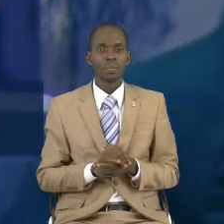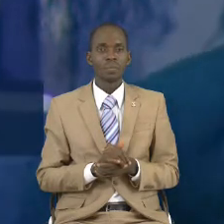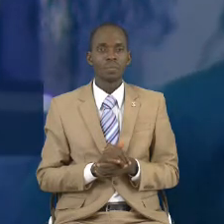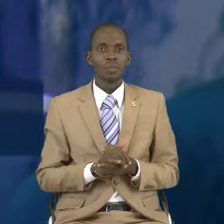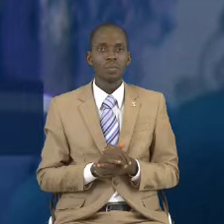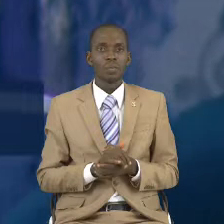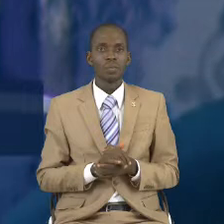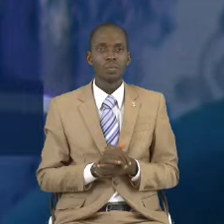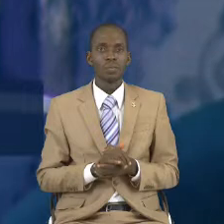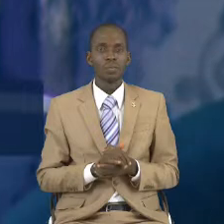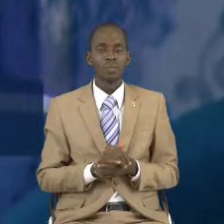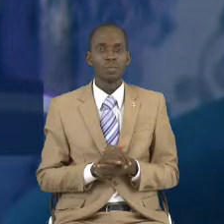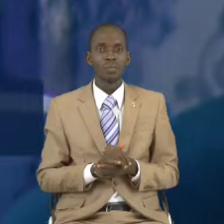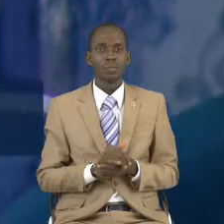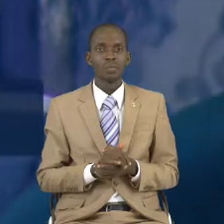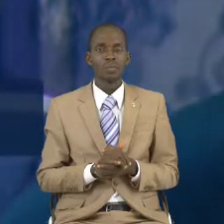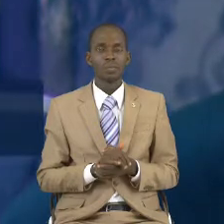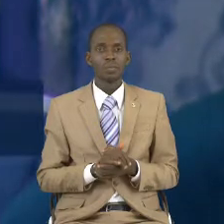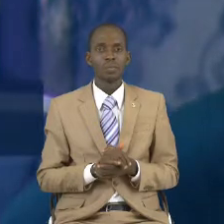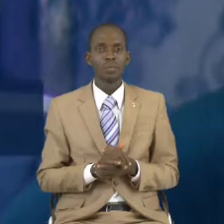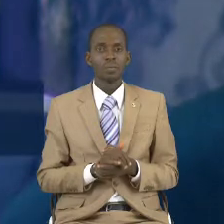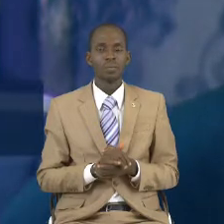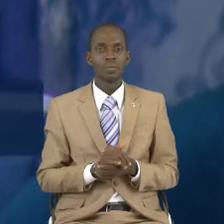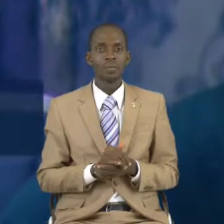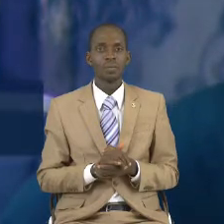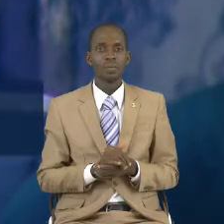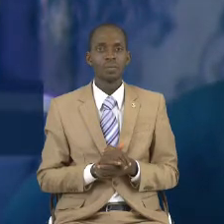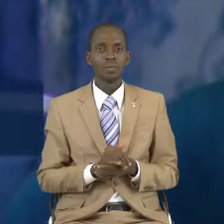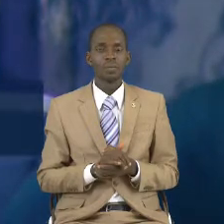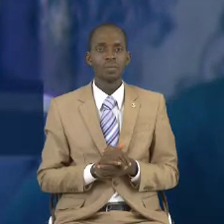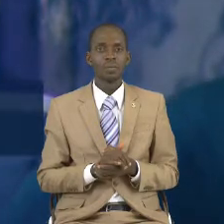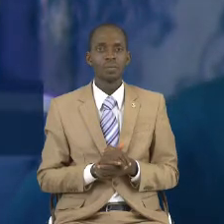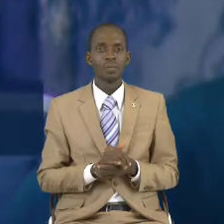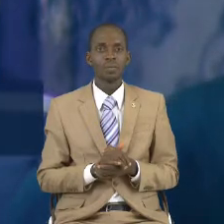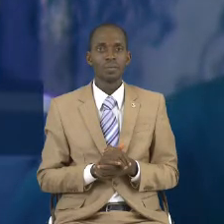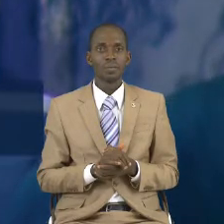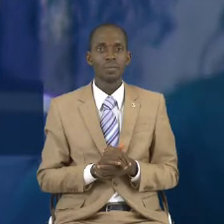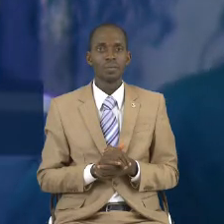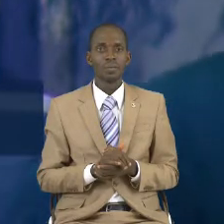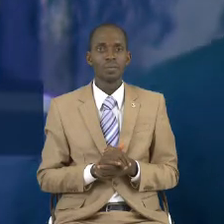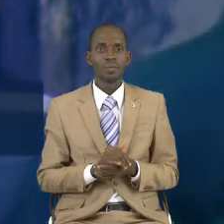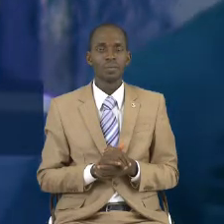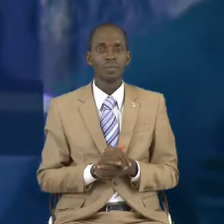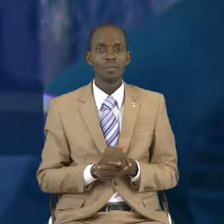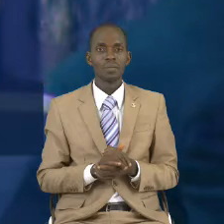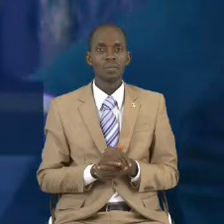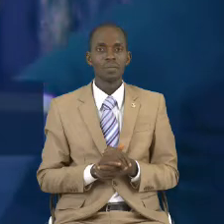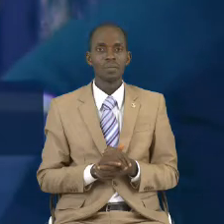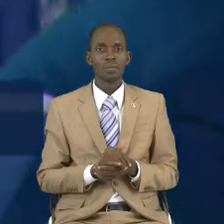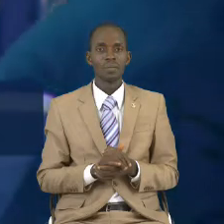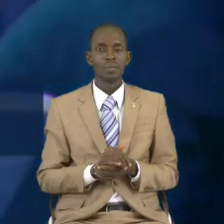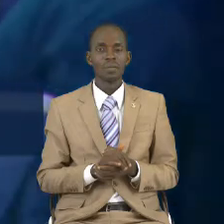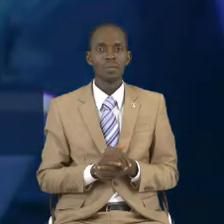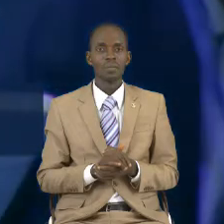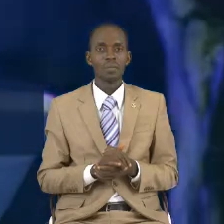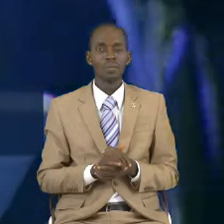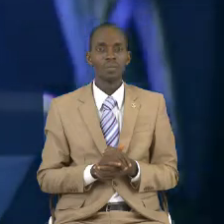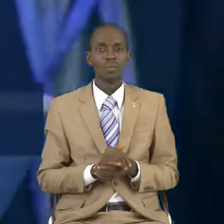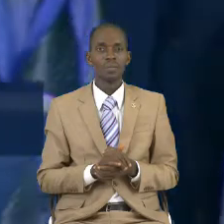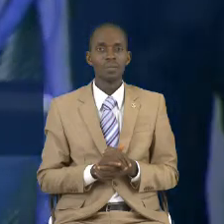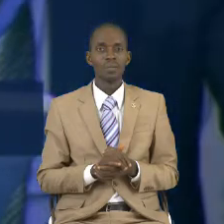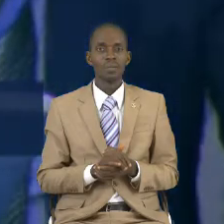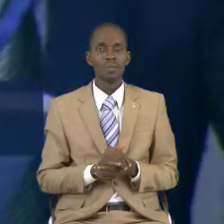tonight make sure you lead them to that place tomorrow the building is caused because on my right hand side